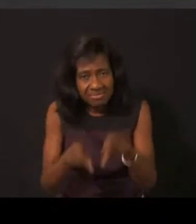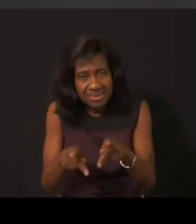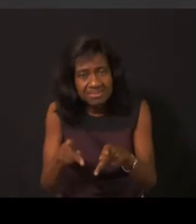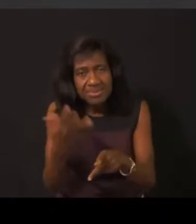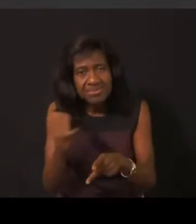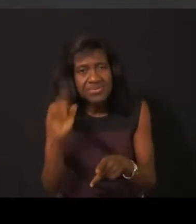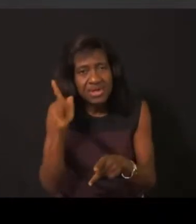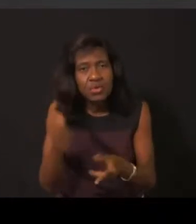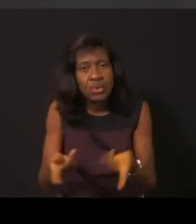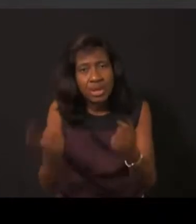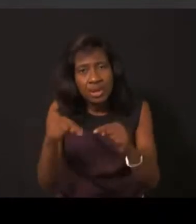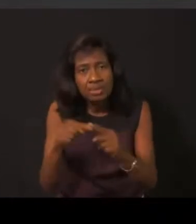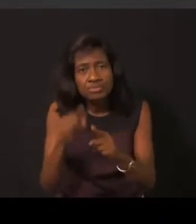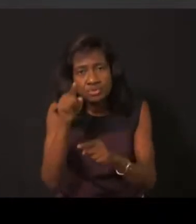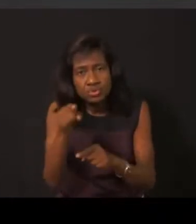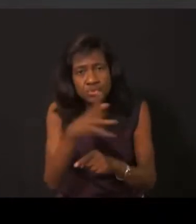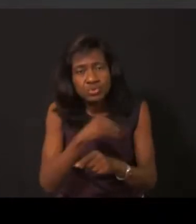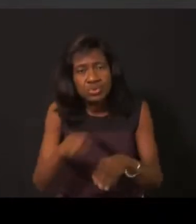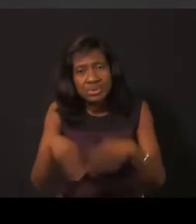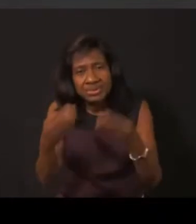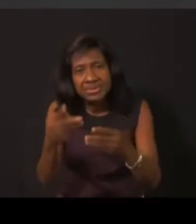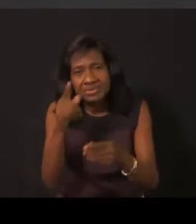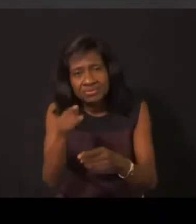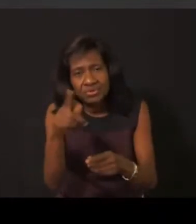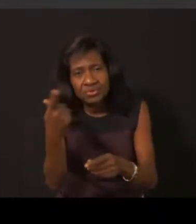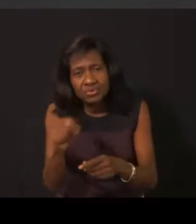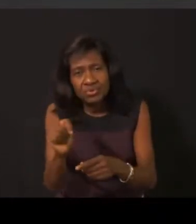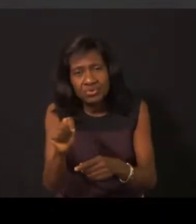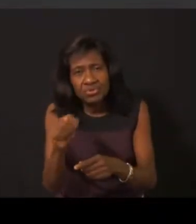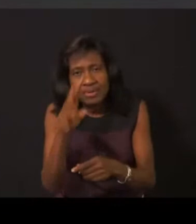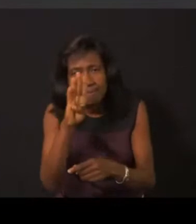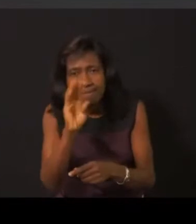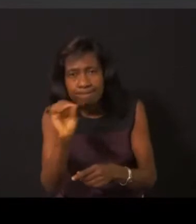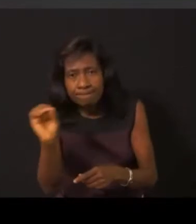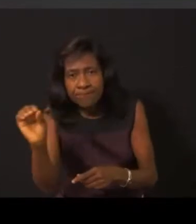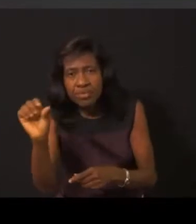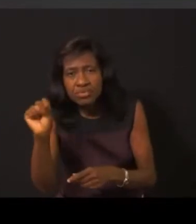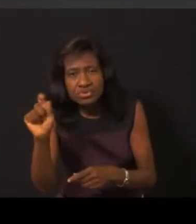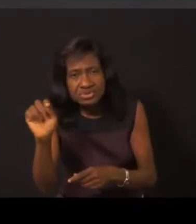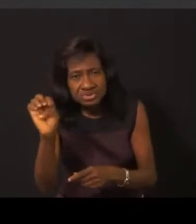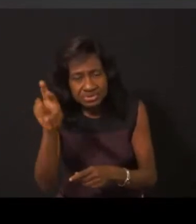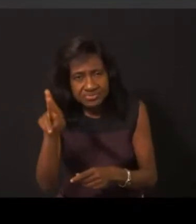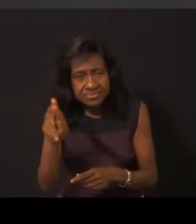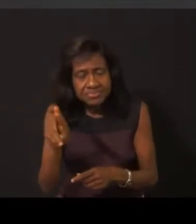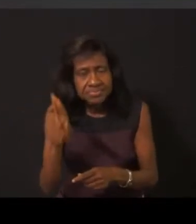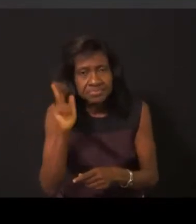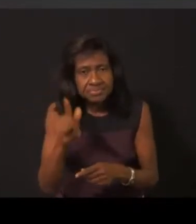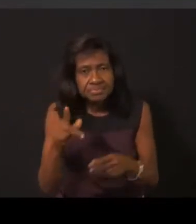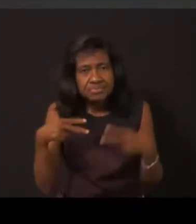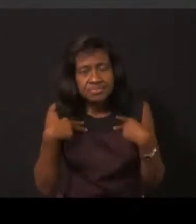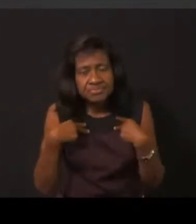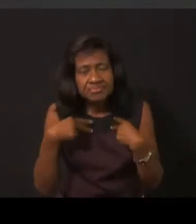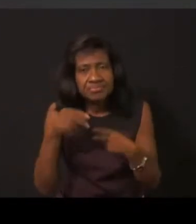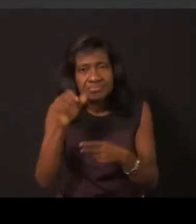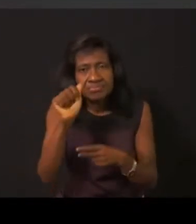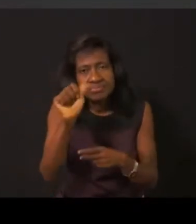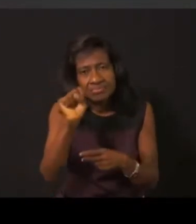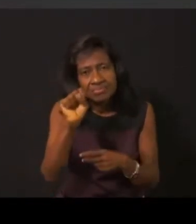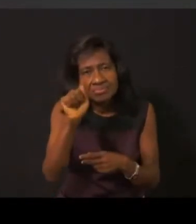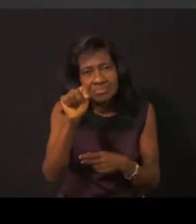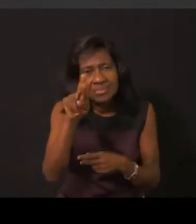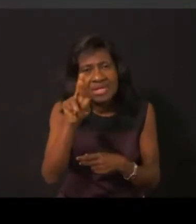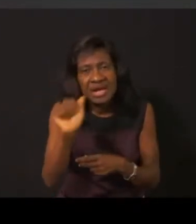dose. We have a combination of both the AstraZeneca and the Pfizer vaccines available for